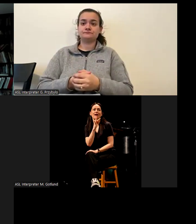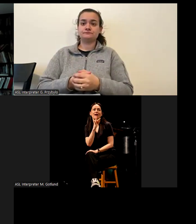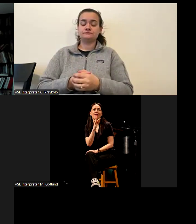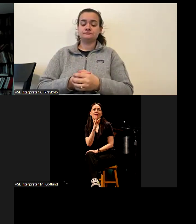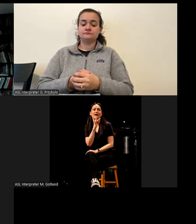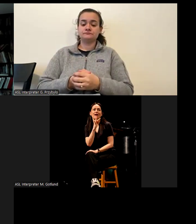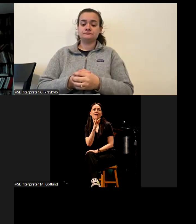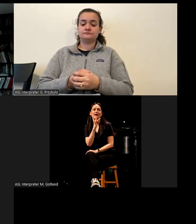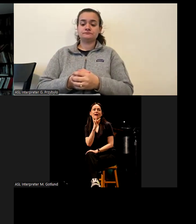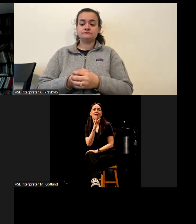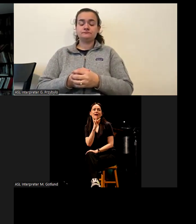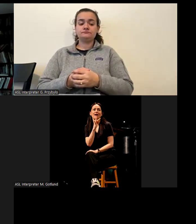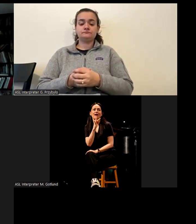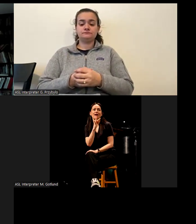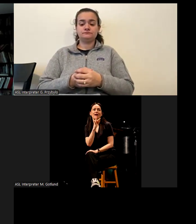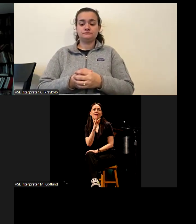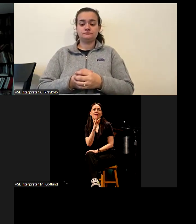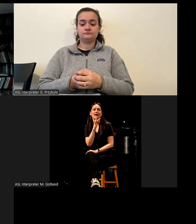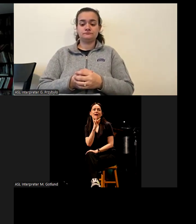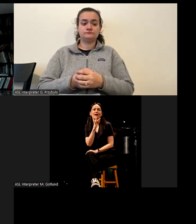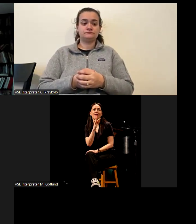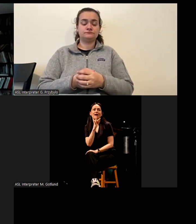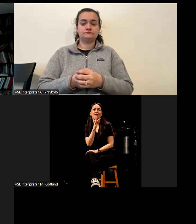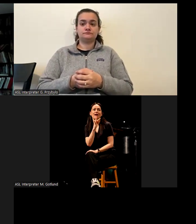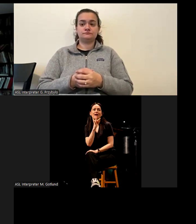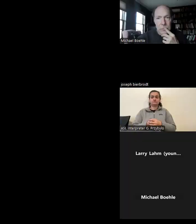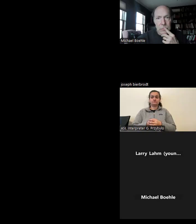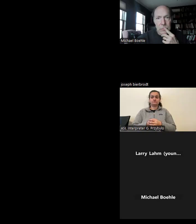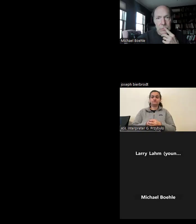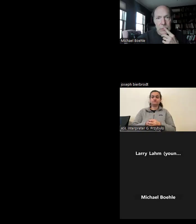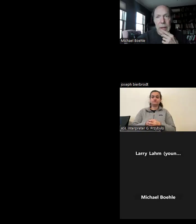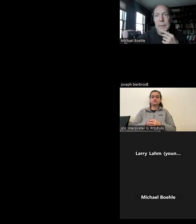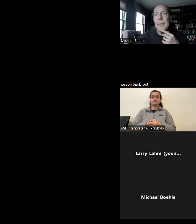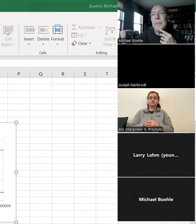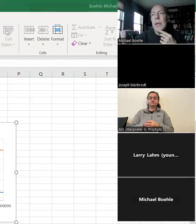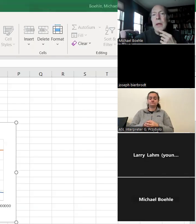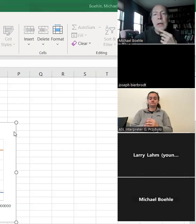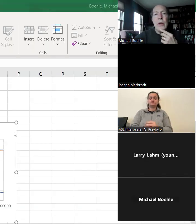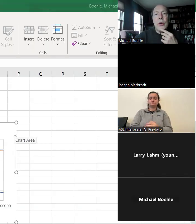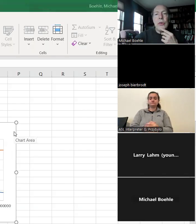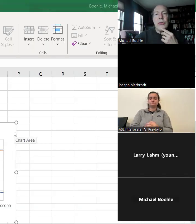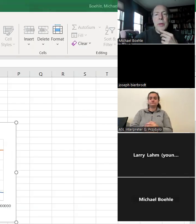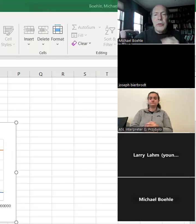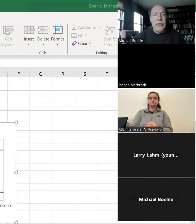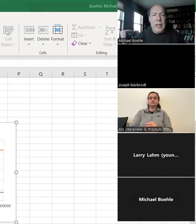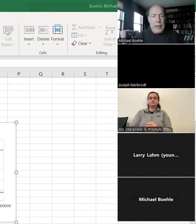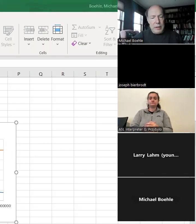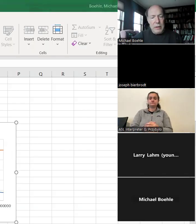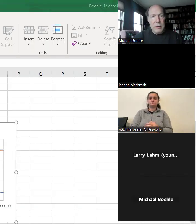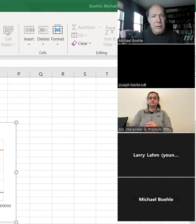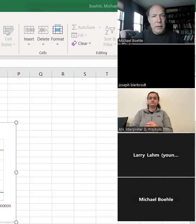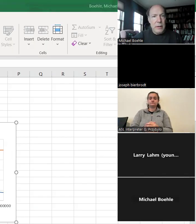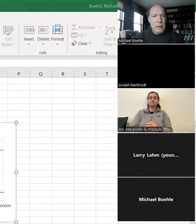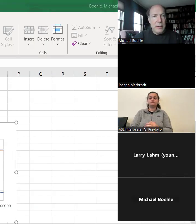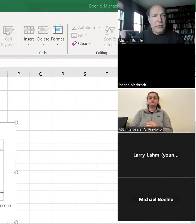We can find, there we go, share. Okay. So what you're